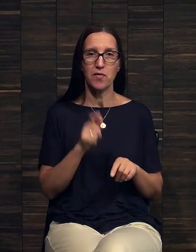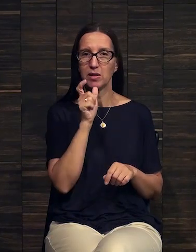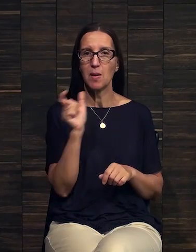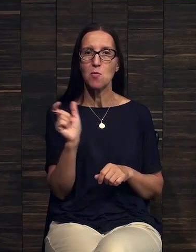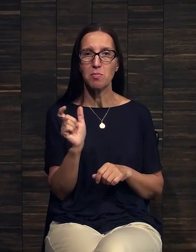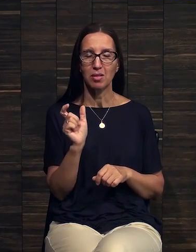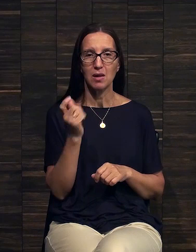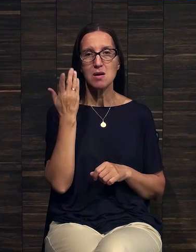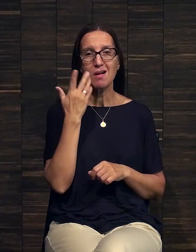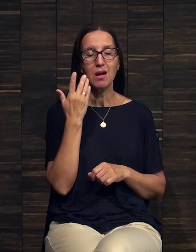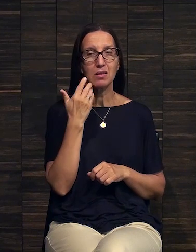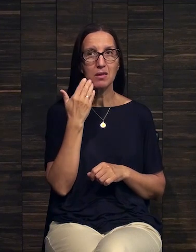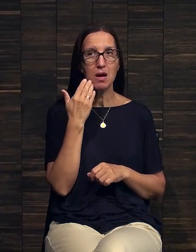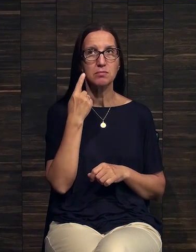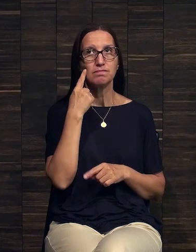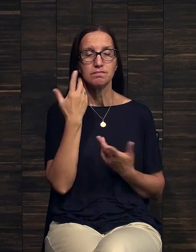went bankrupt.